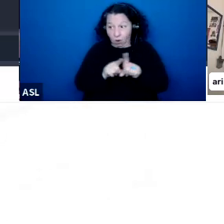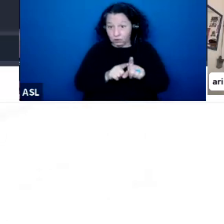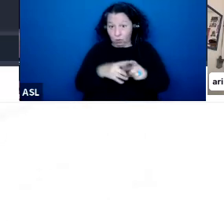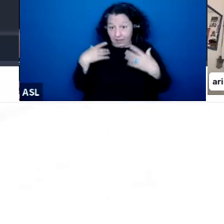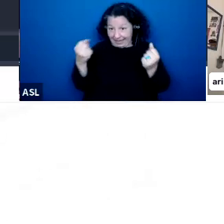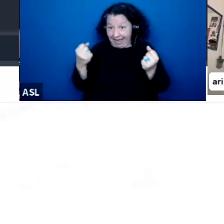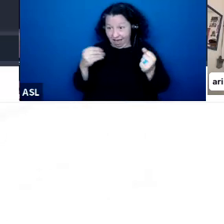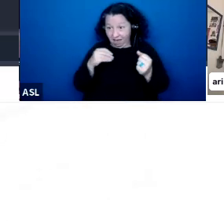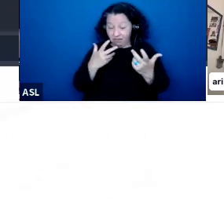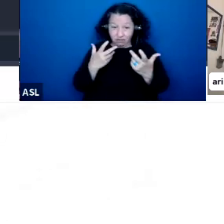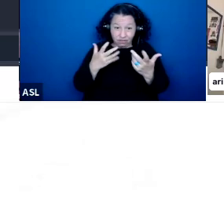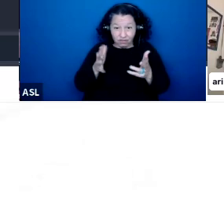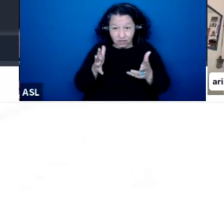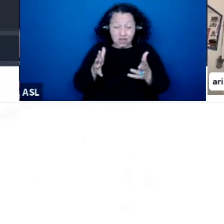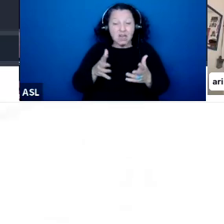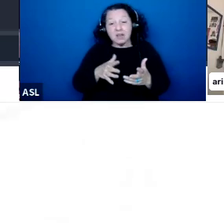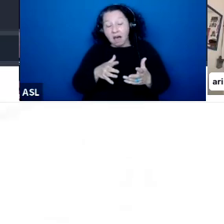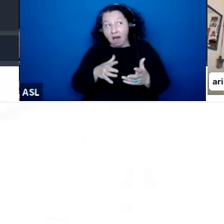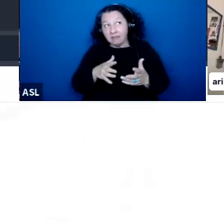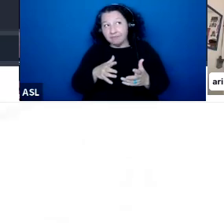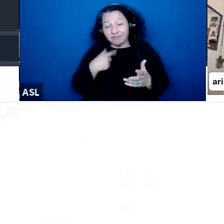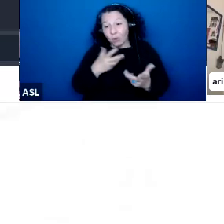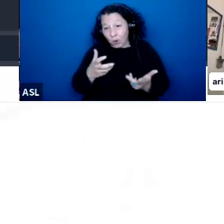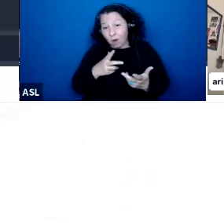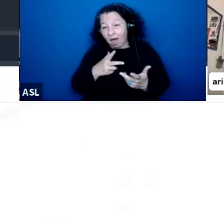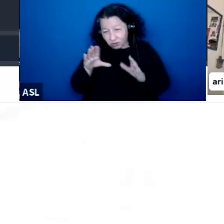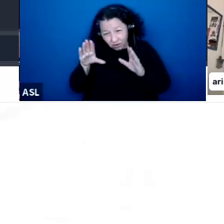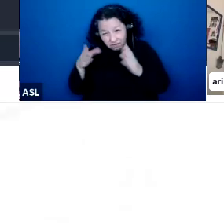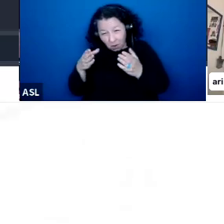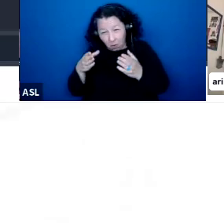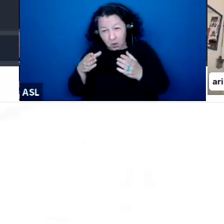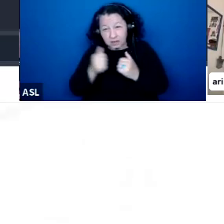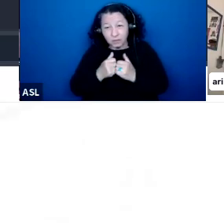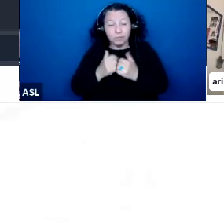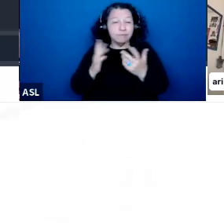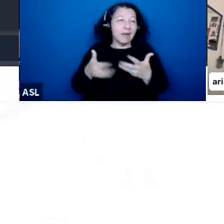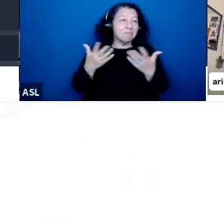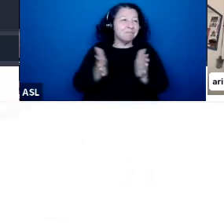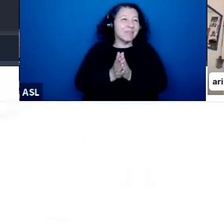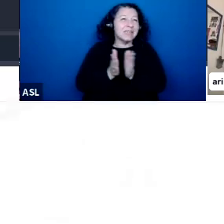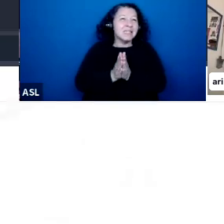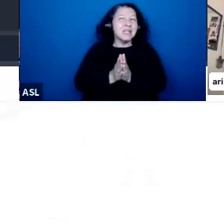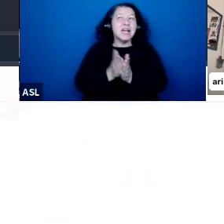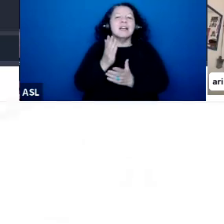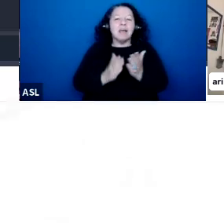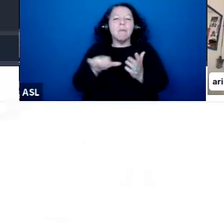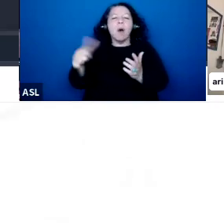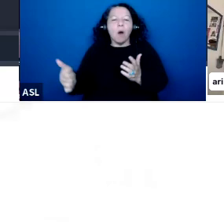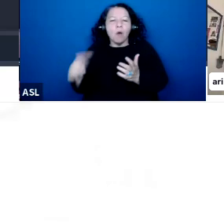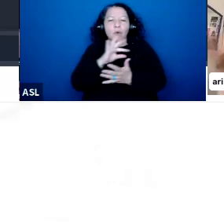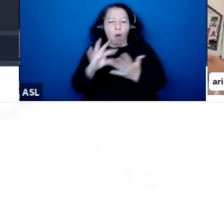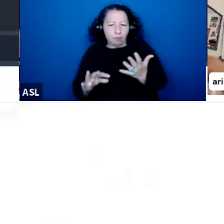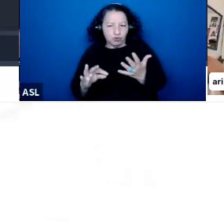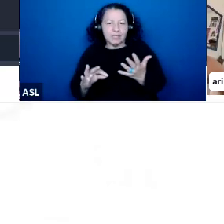negative impacts, not like health impacts, but we we want to focus on, okay, what are